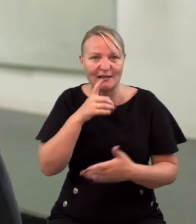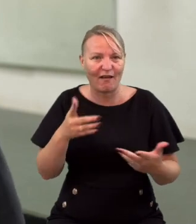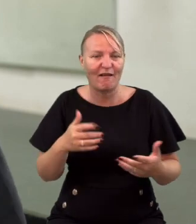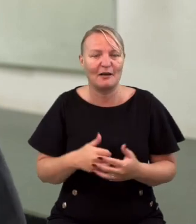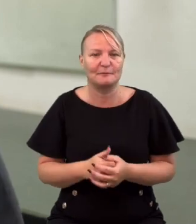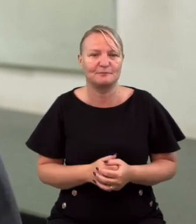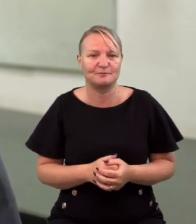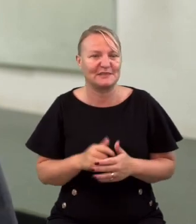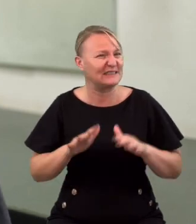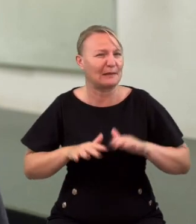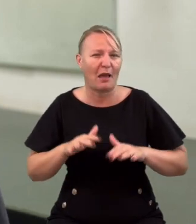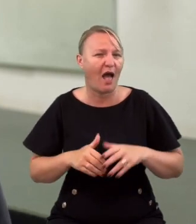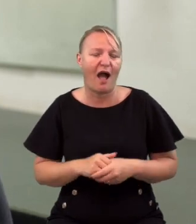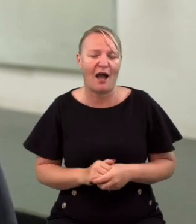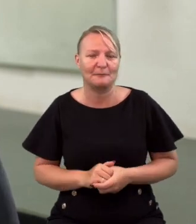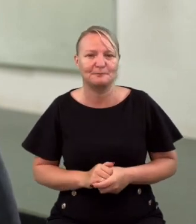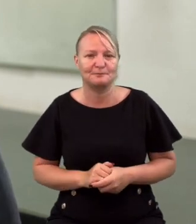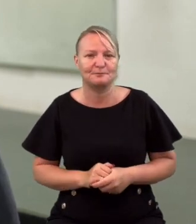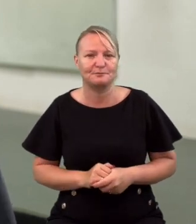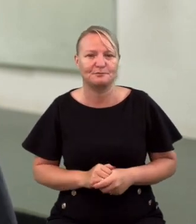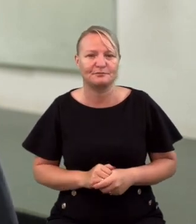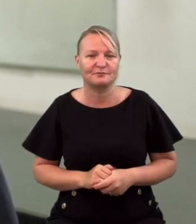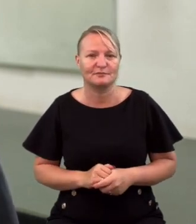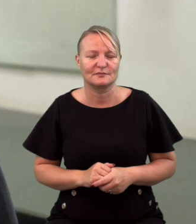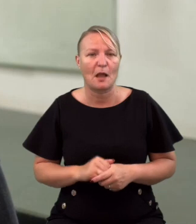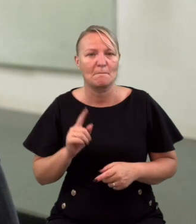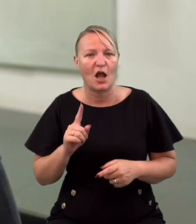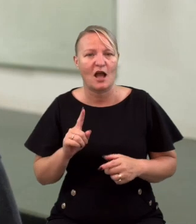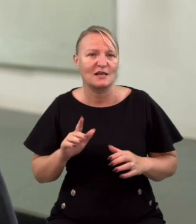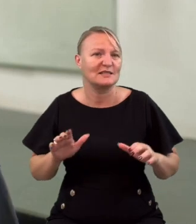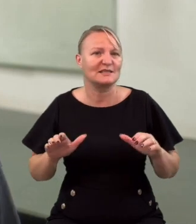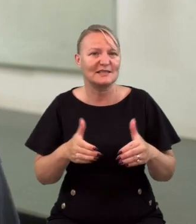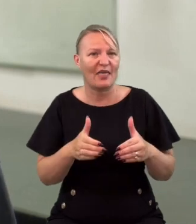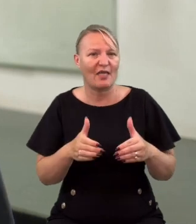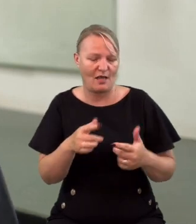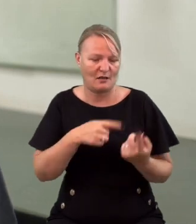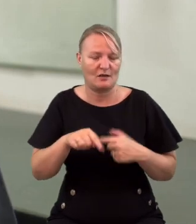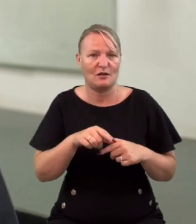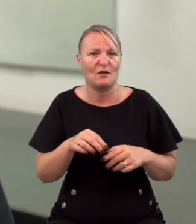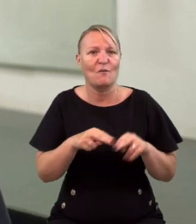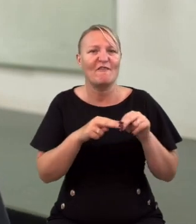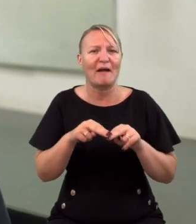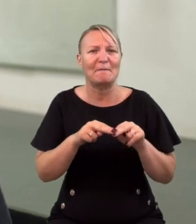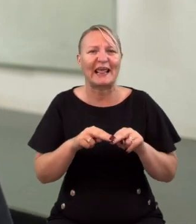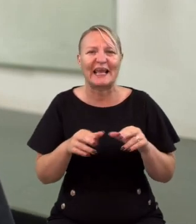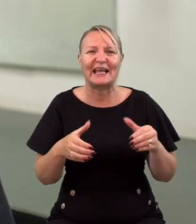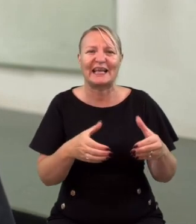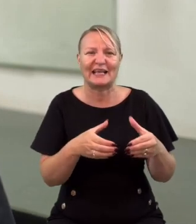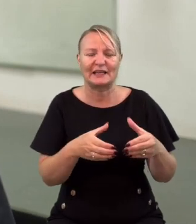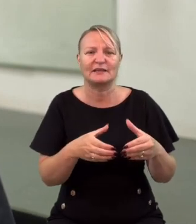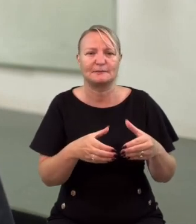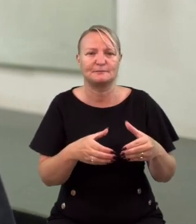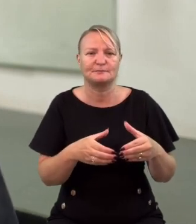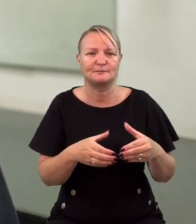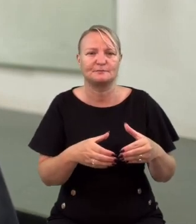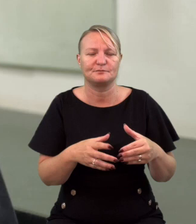when looking into Subi and Queenie, because it's very similar. And yeah, I feel like together it's just that family unit, and